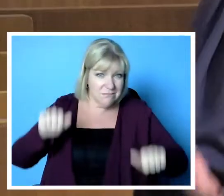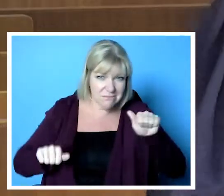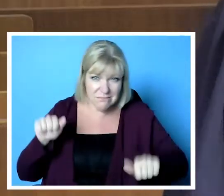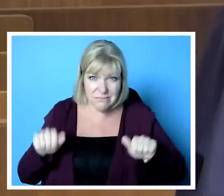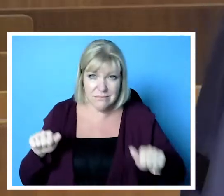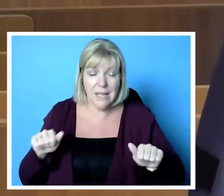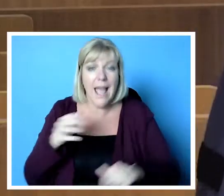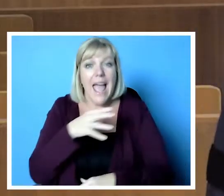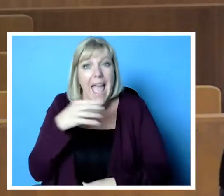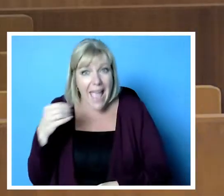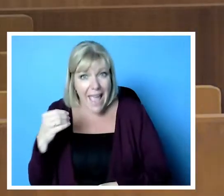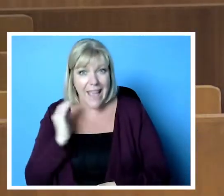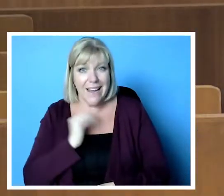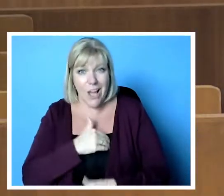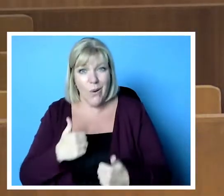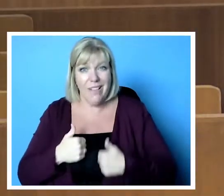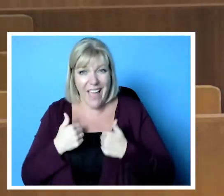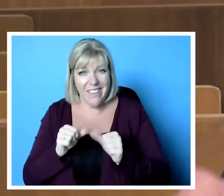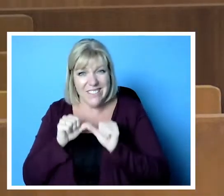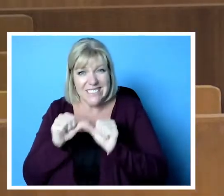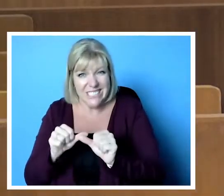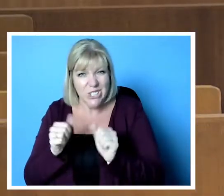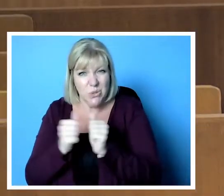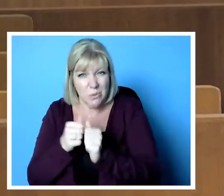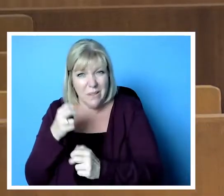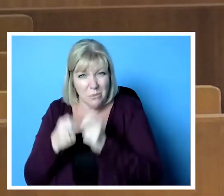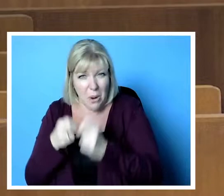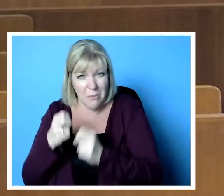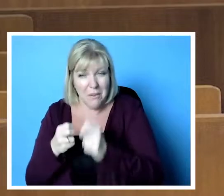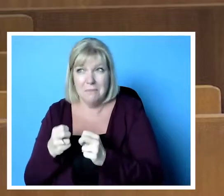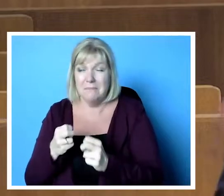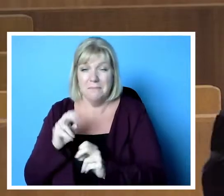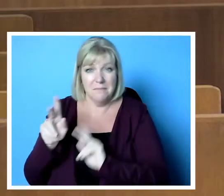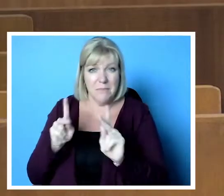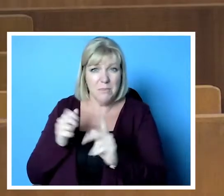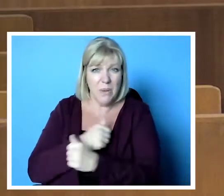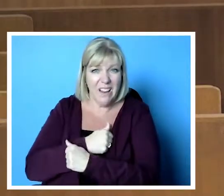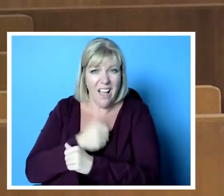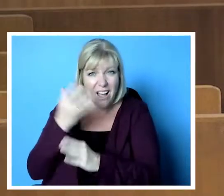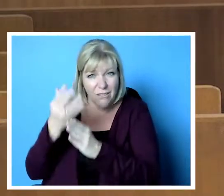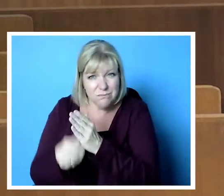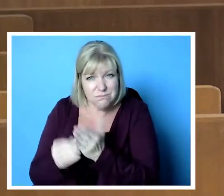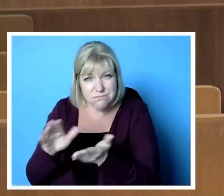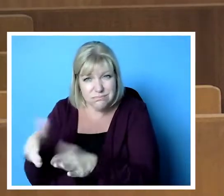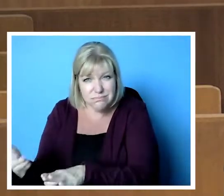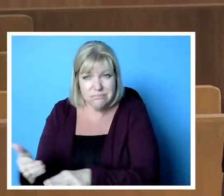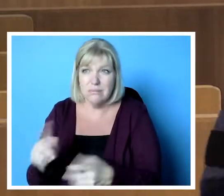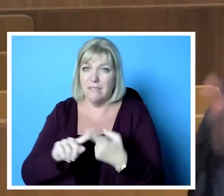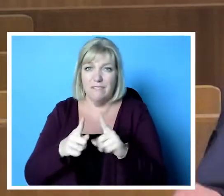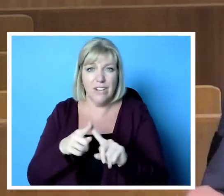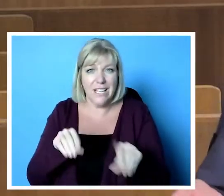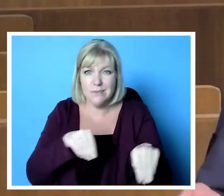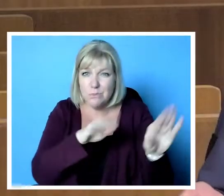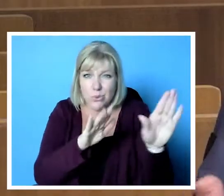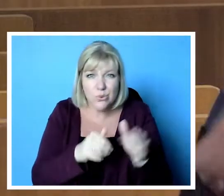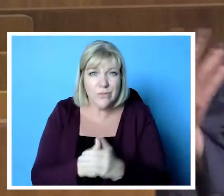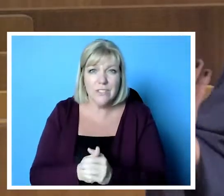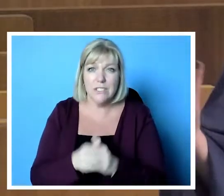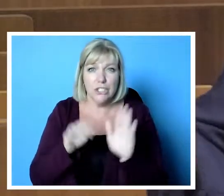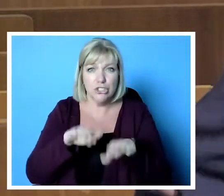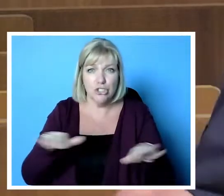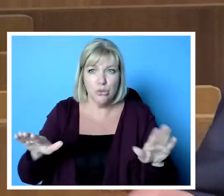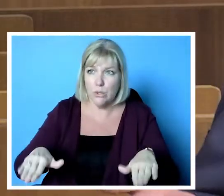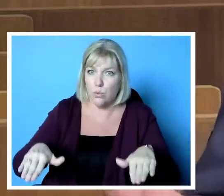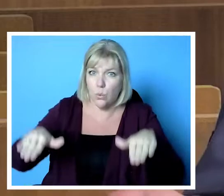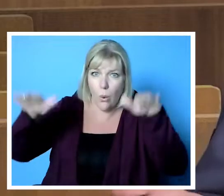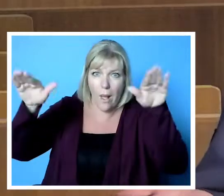on with the usual hardships. Loved ones have passed away, friends have relocated, children have grown up